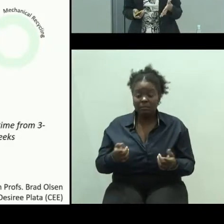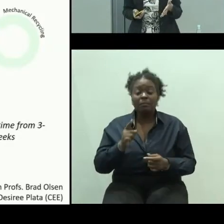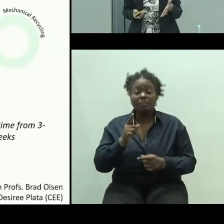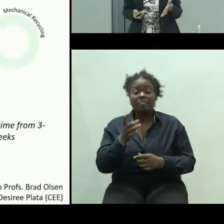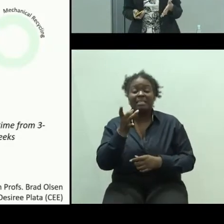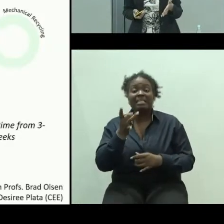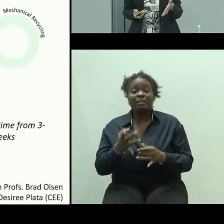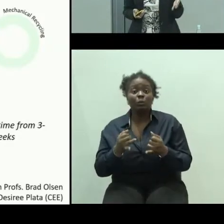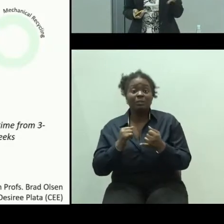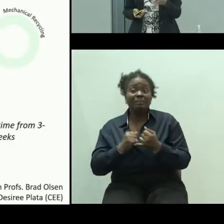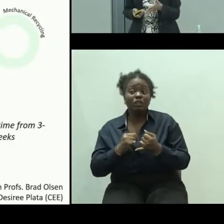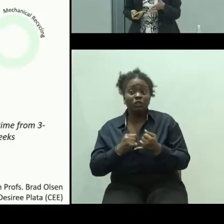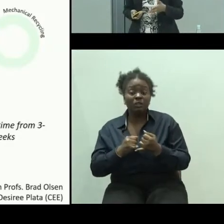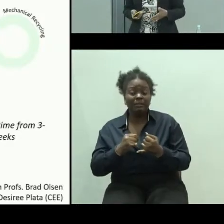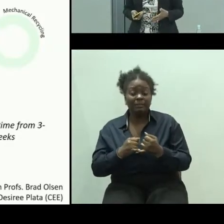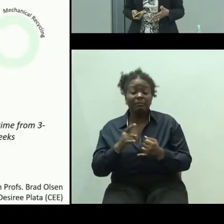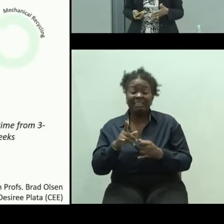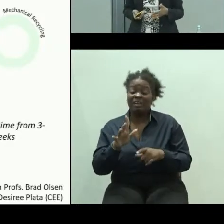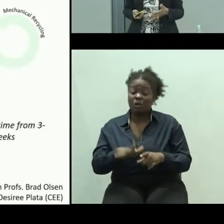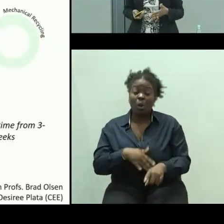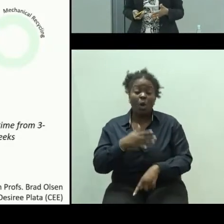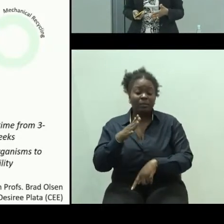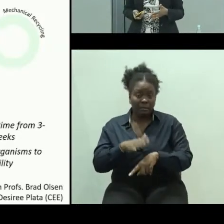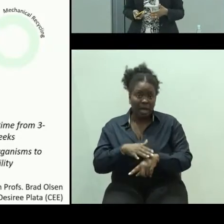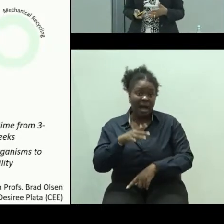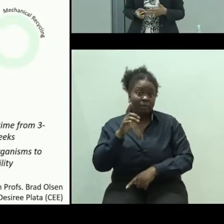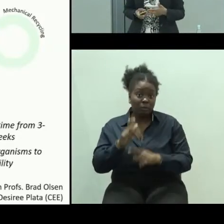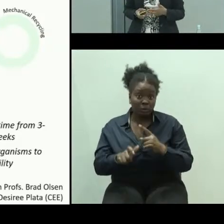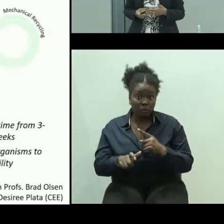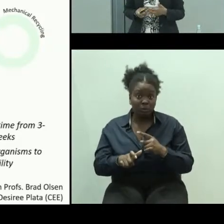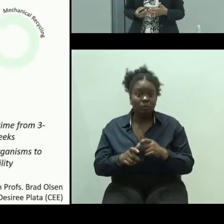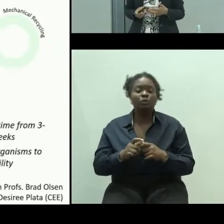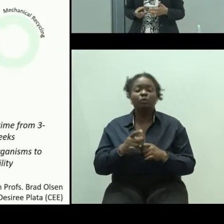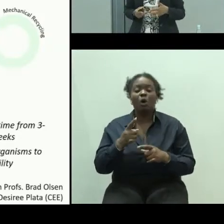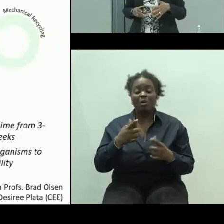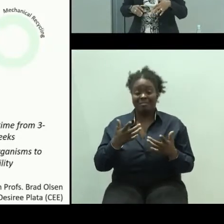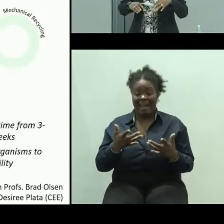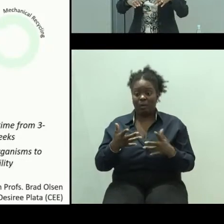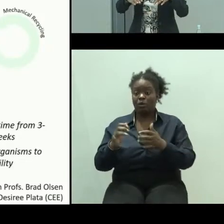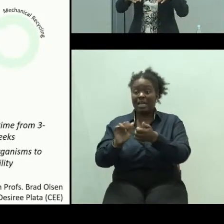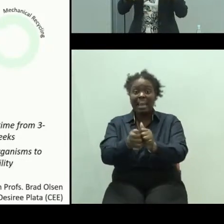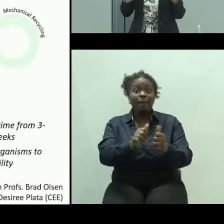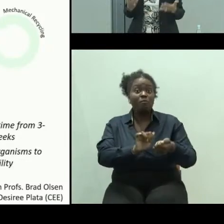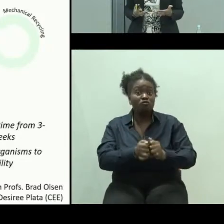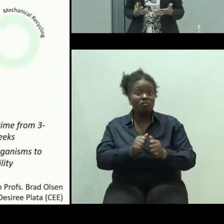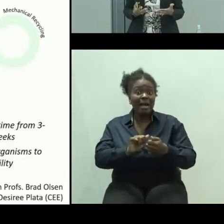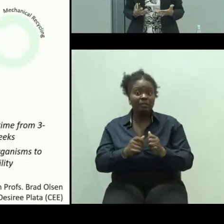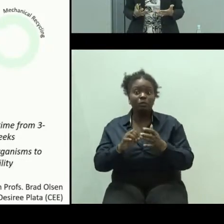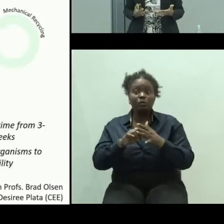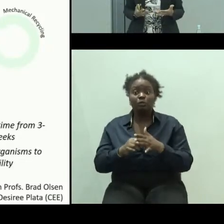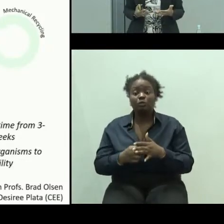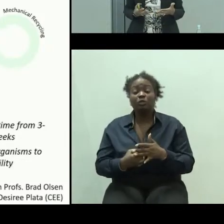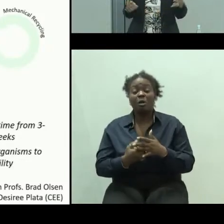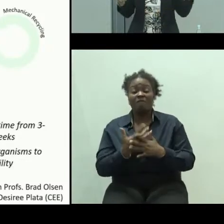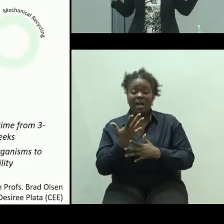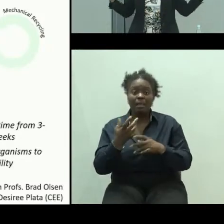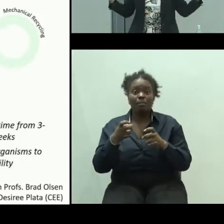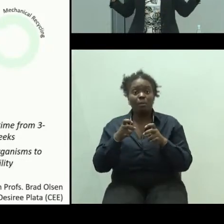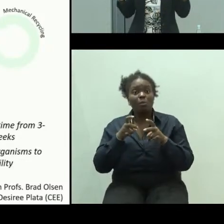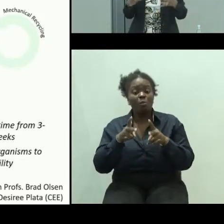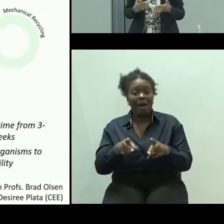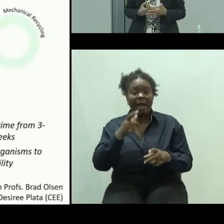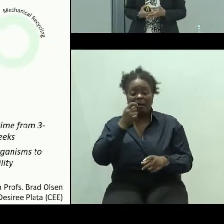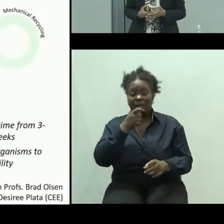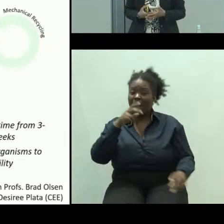species, and they take a long time to do. So we're working with collaborators as well to develop high throughput ways to